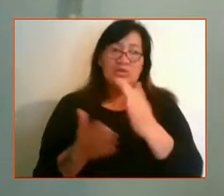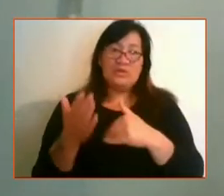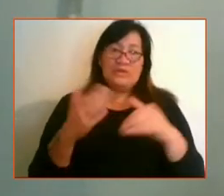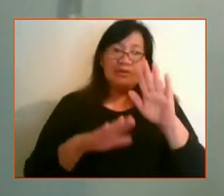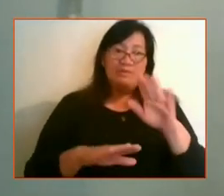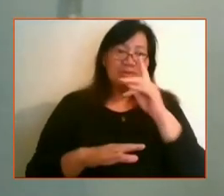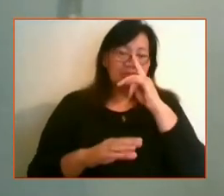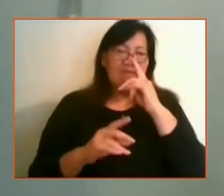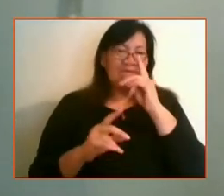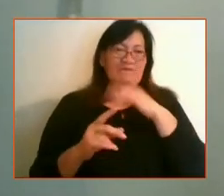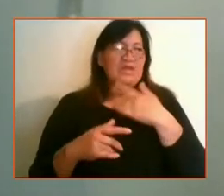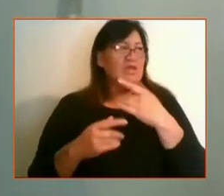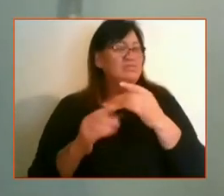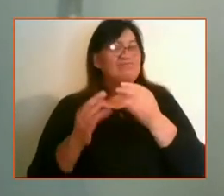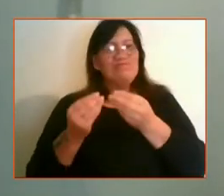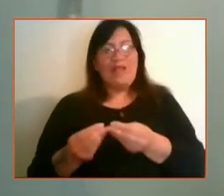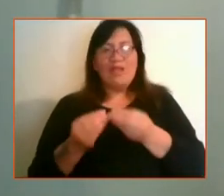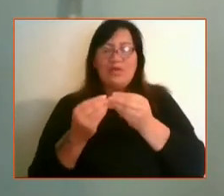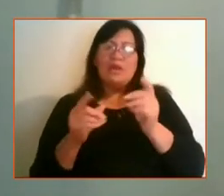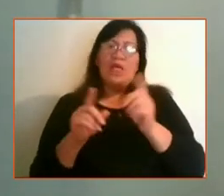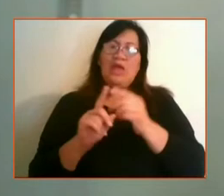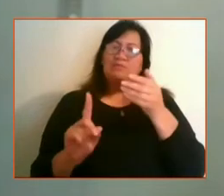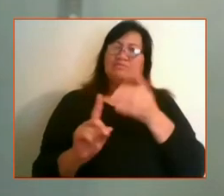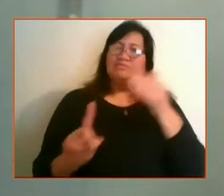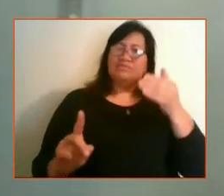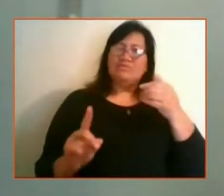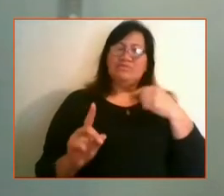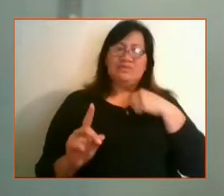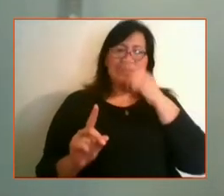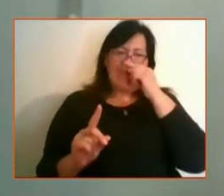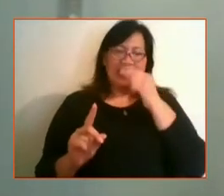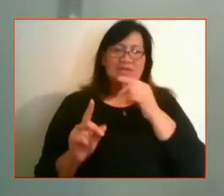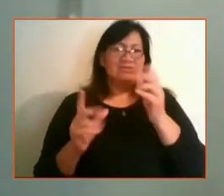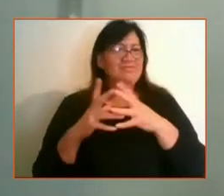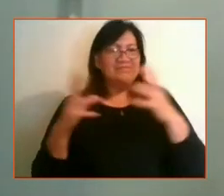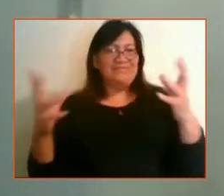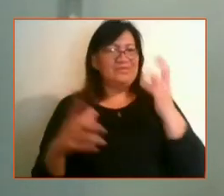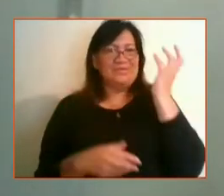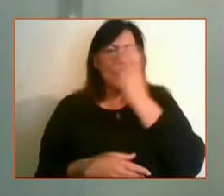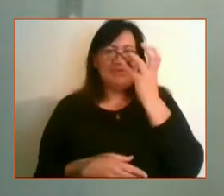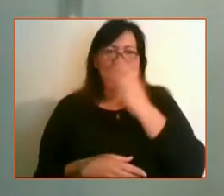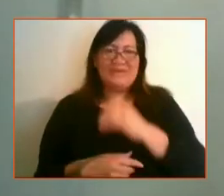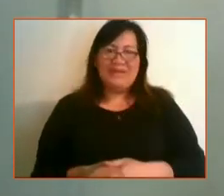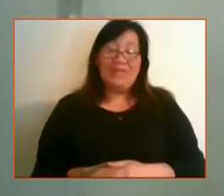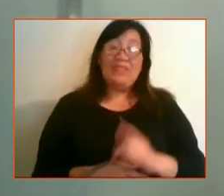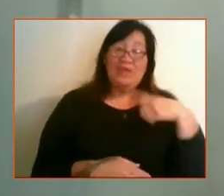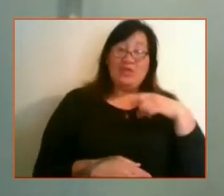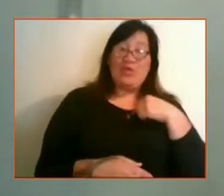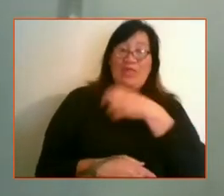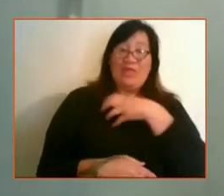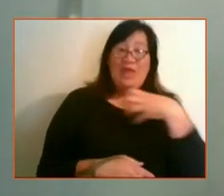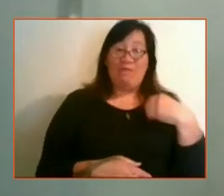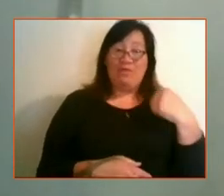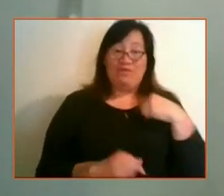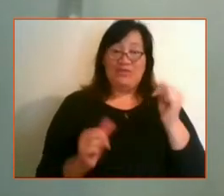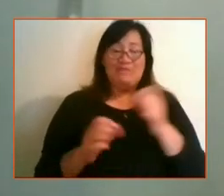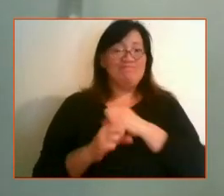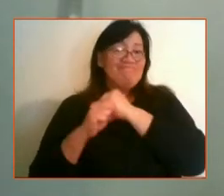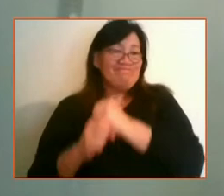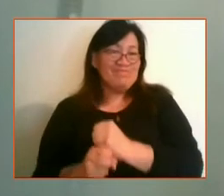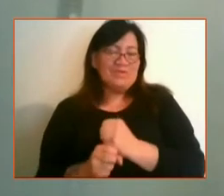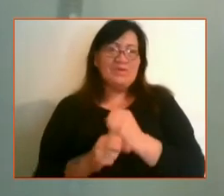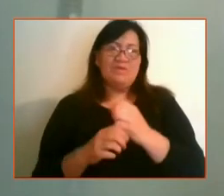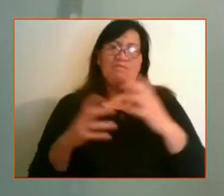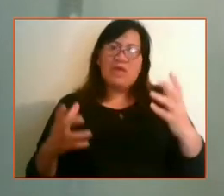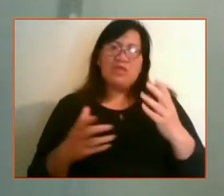national identity, a range of other factors, it is huge. And that is why, as a government, we've made such a huge commitment to this sector and